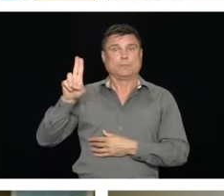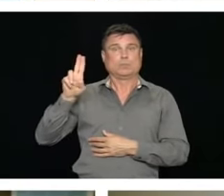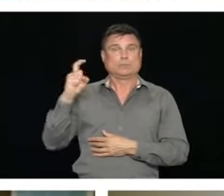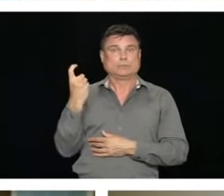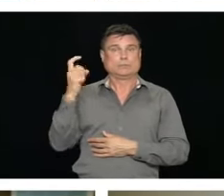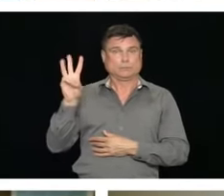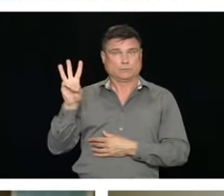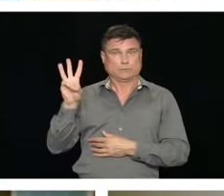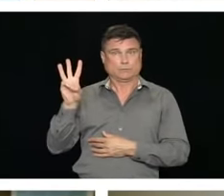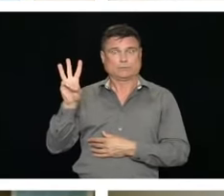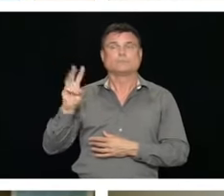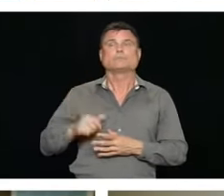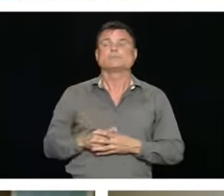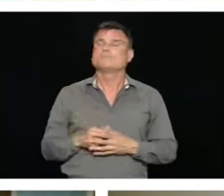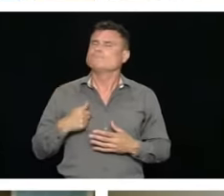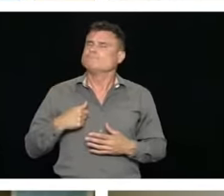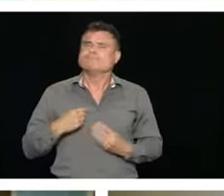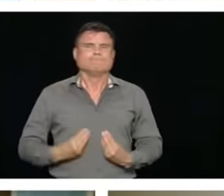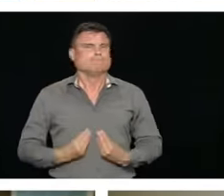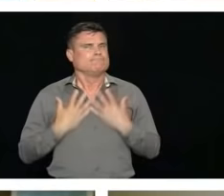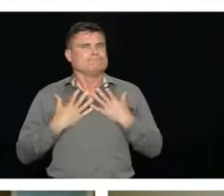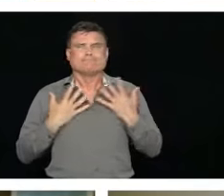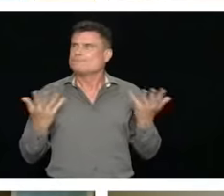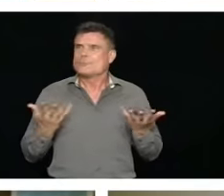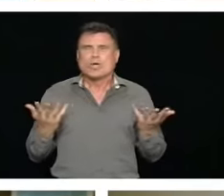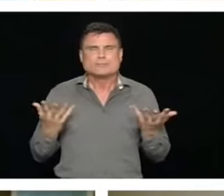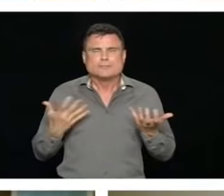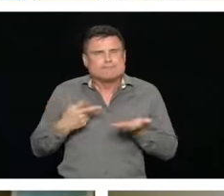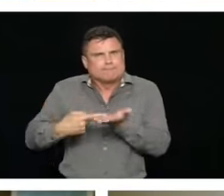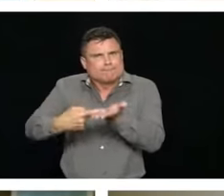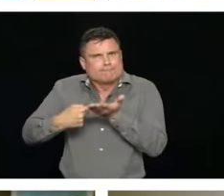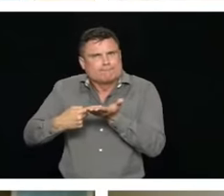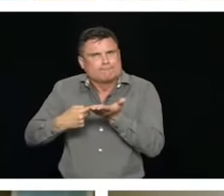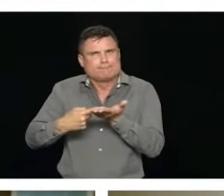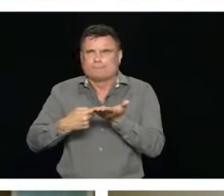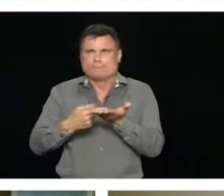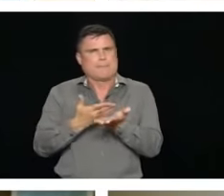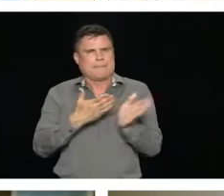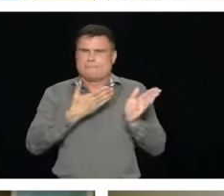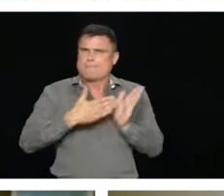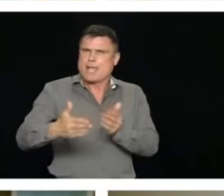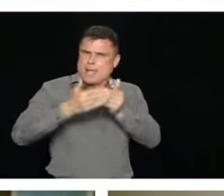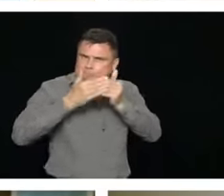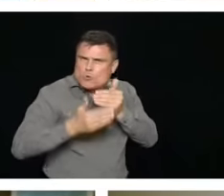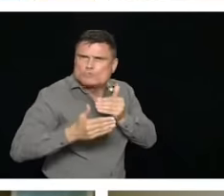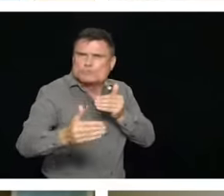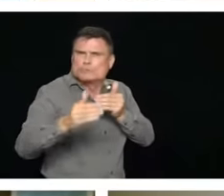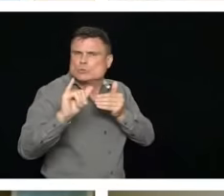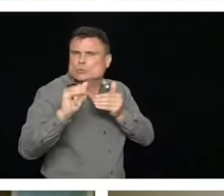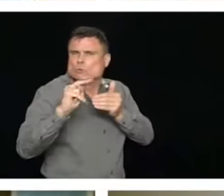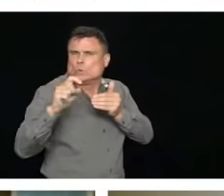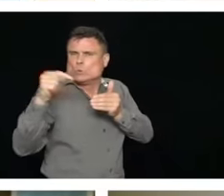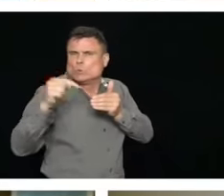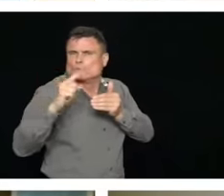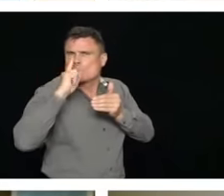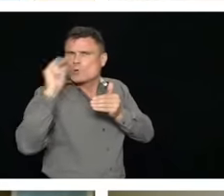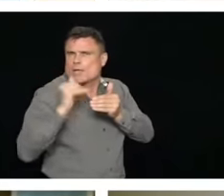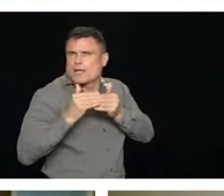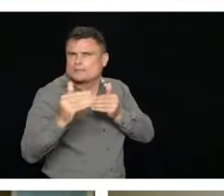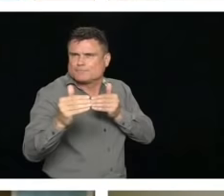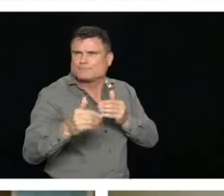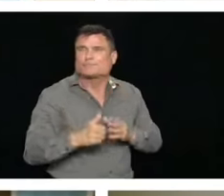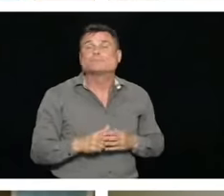return of in-class instruction. Boards are working hard across the province to ensure that the next step in the provincial